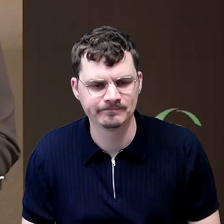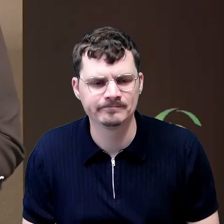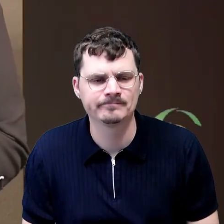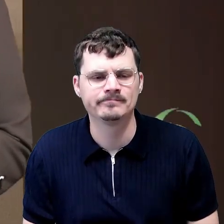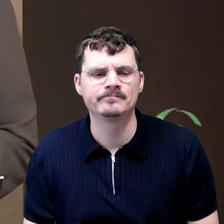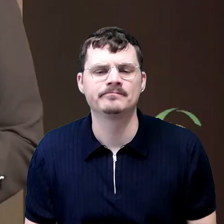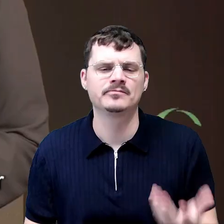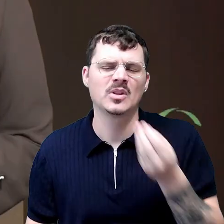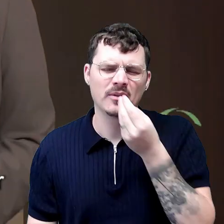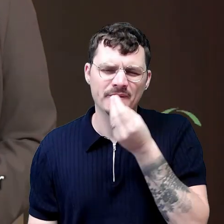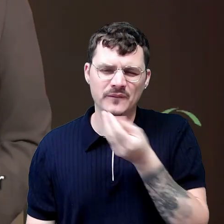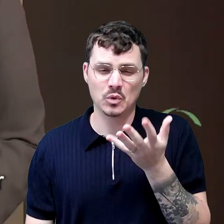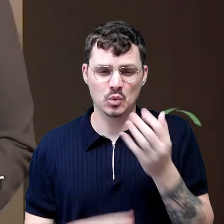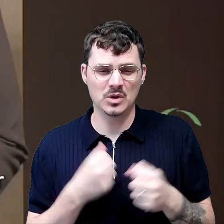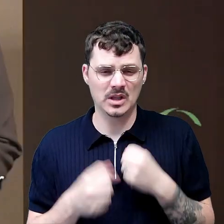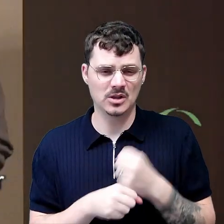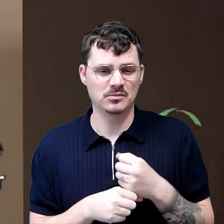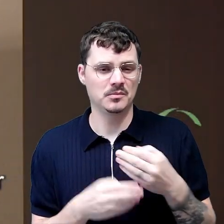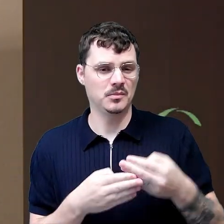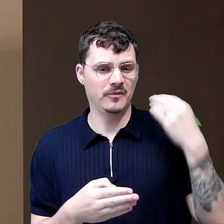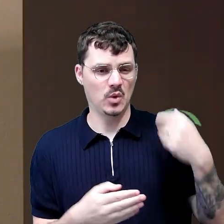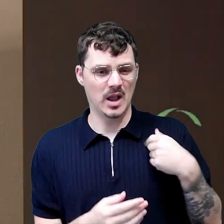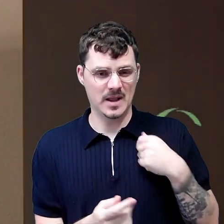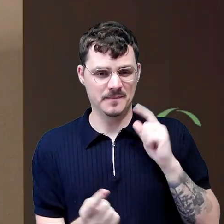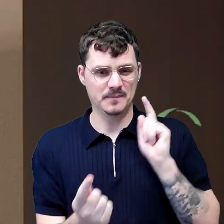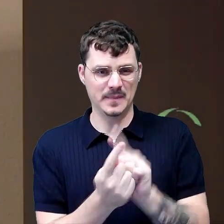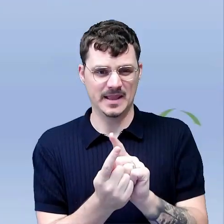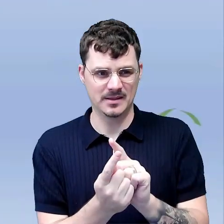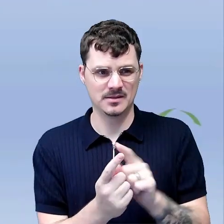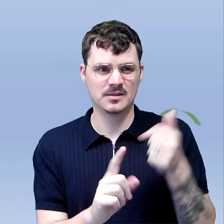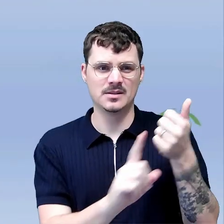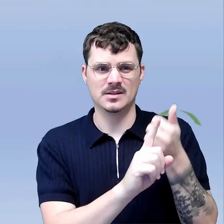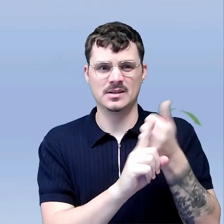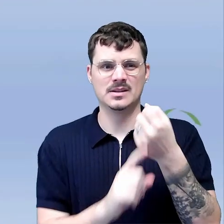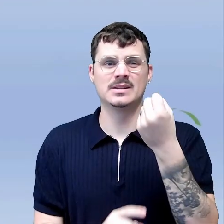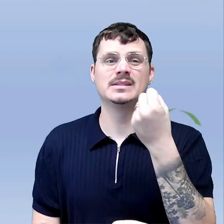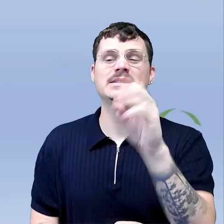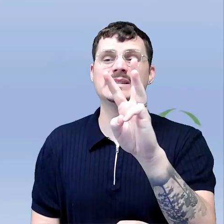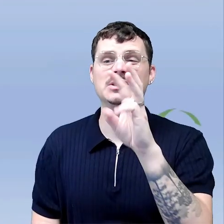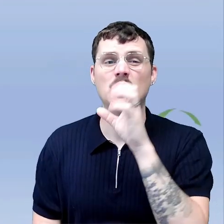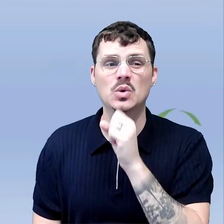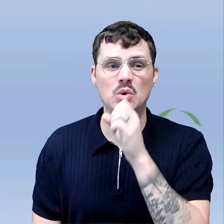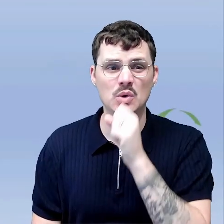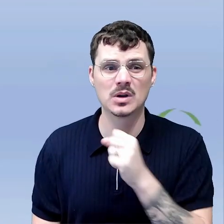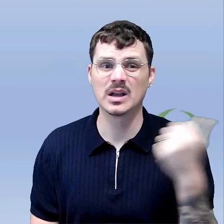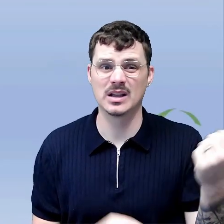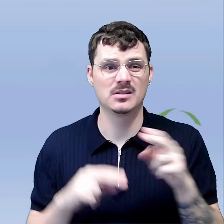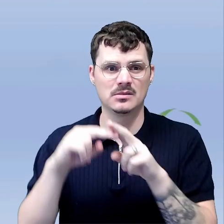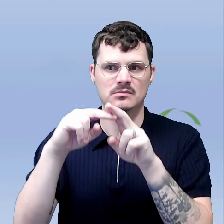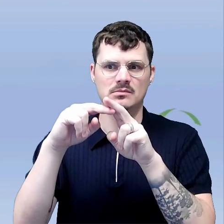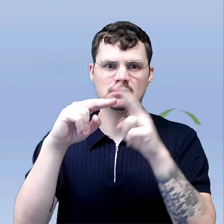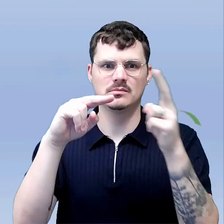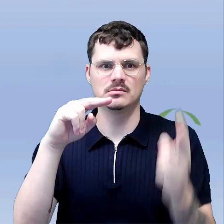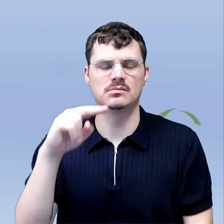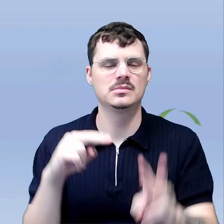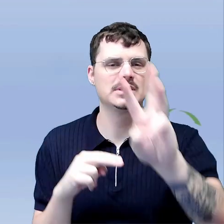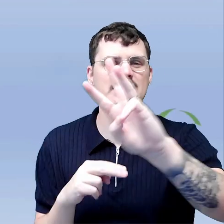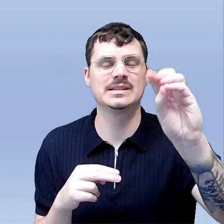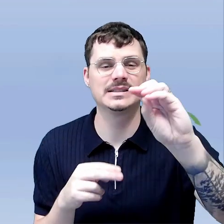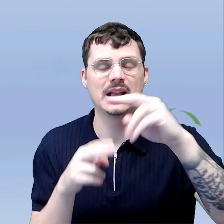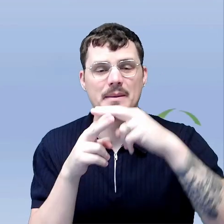A few years ago, before I'm meeting him for the first time, when he's 16, he lost 60